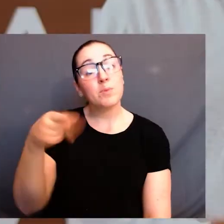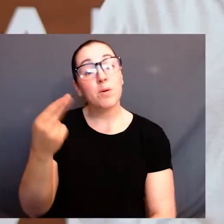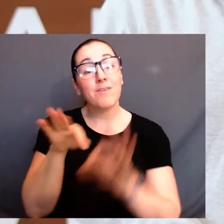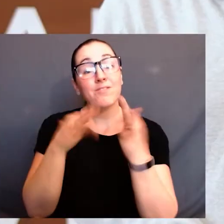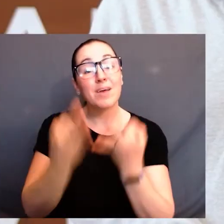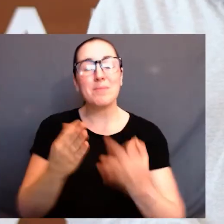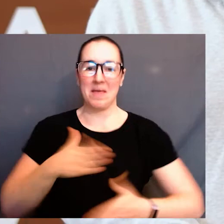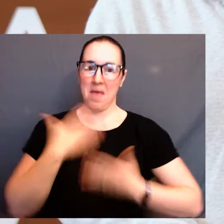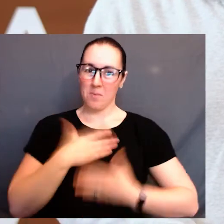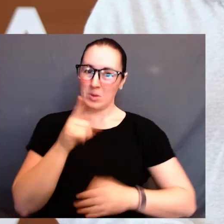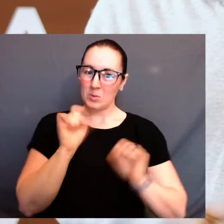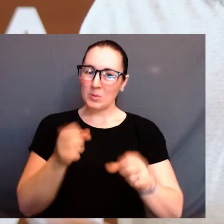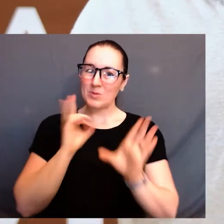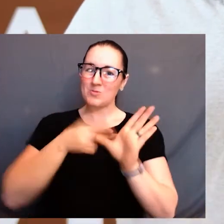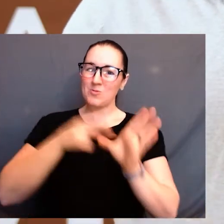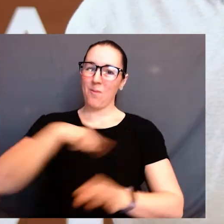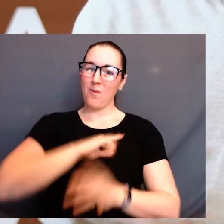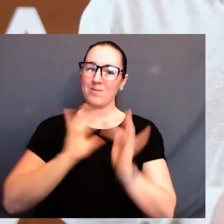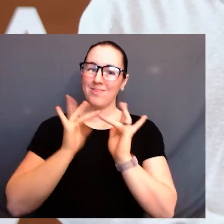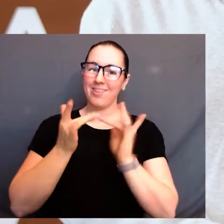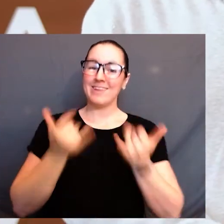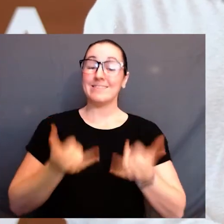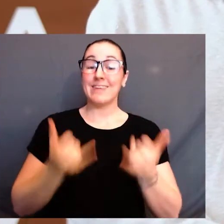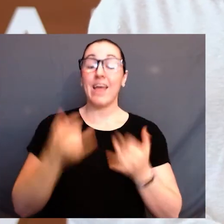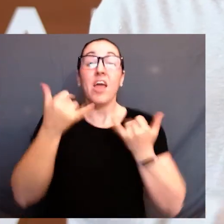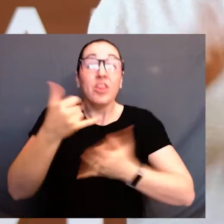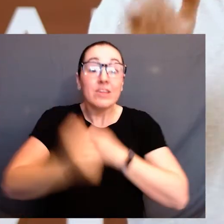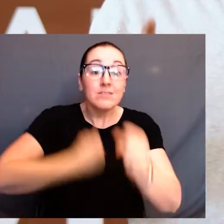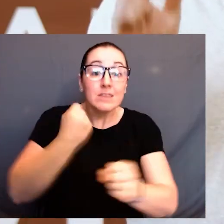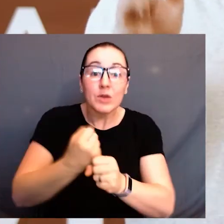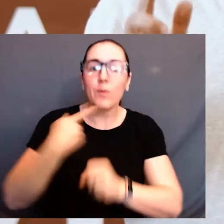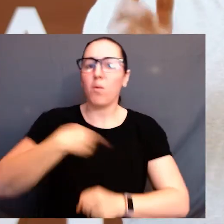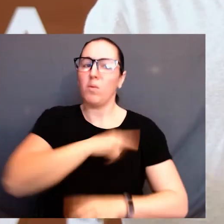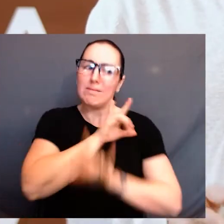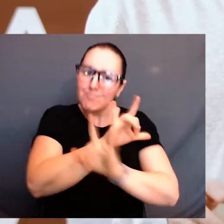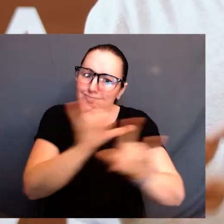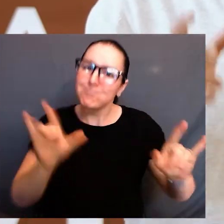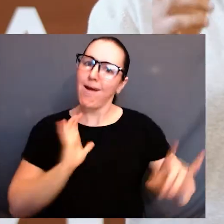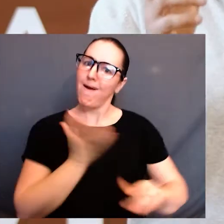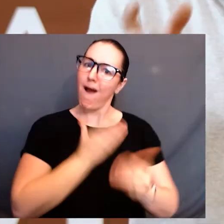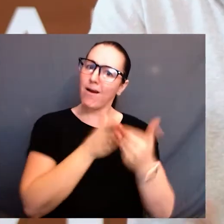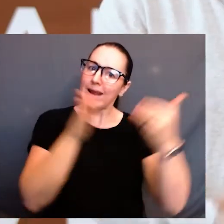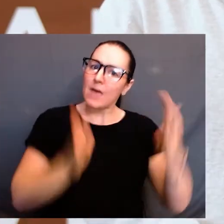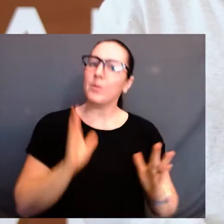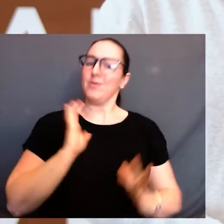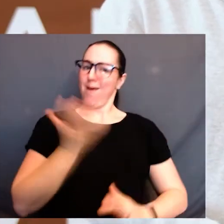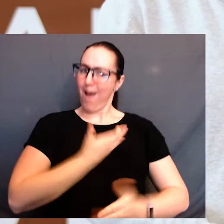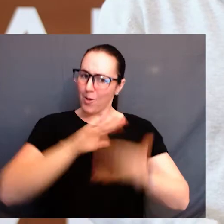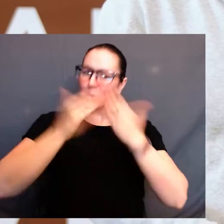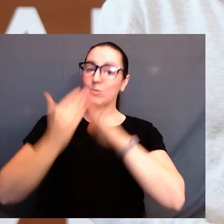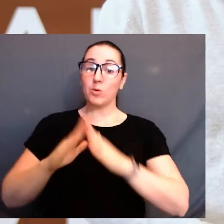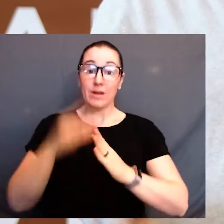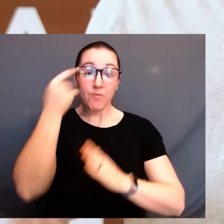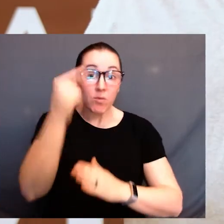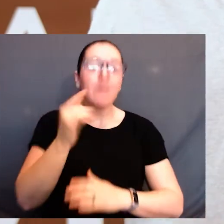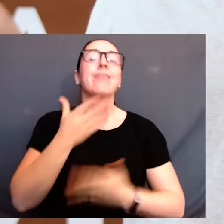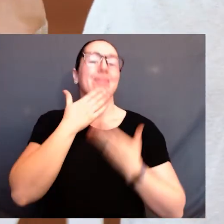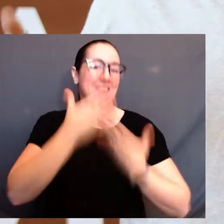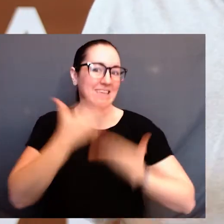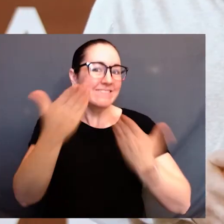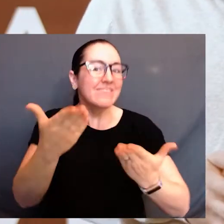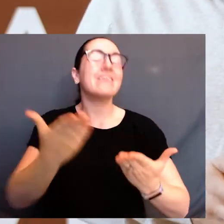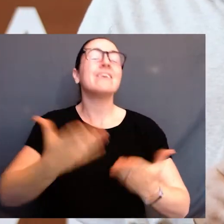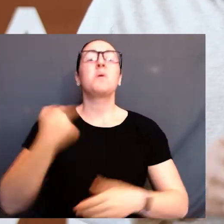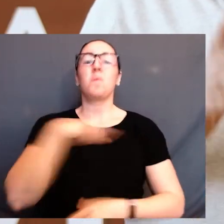Pure Heart family, so glad you could join us today online. This year, we are loving our neighbors and our community for Thanksgiving. We